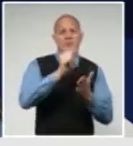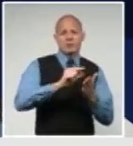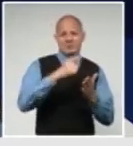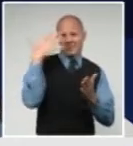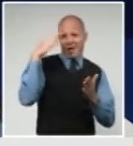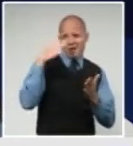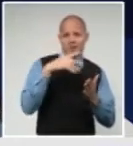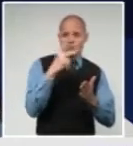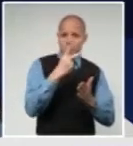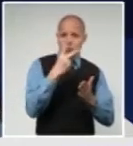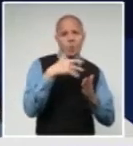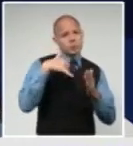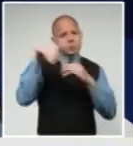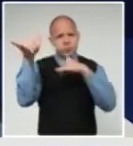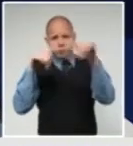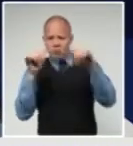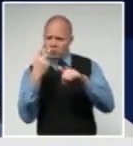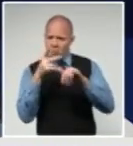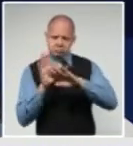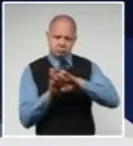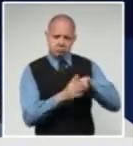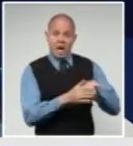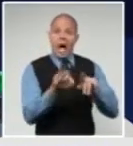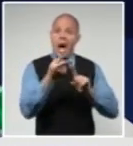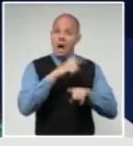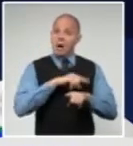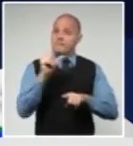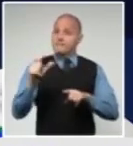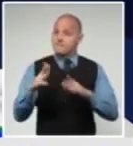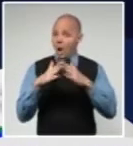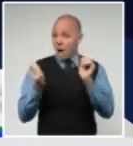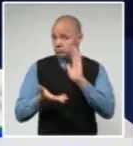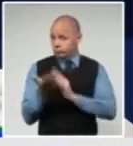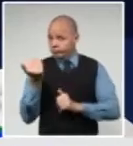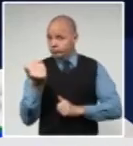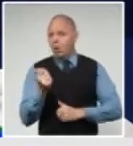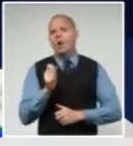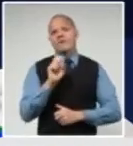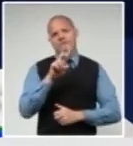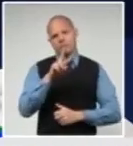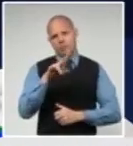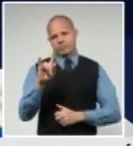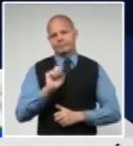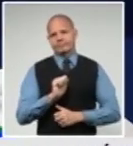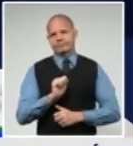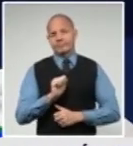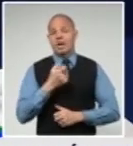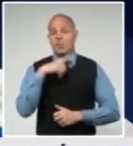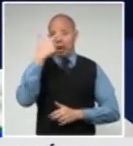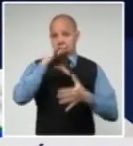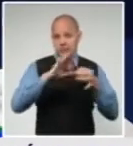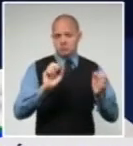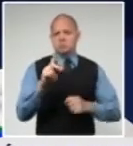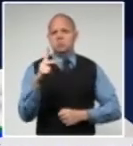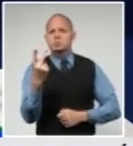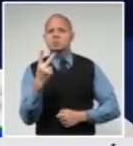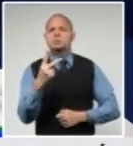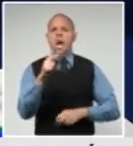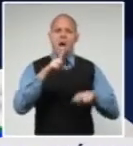discharged diagnosed cases ratio. The 29 discharged patients belong 2 to